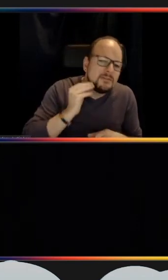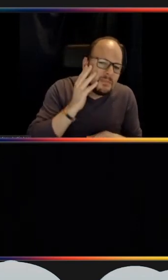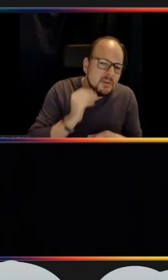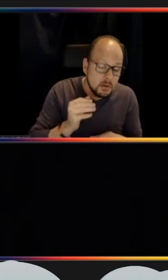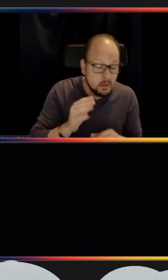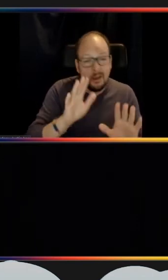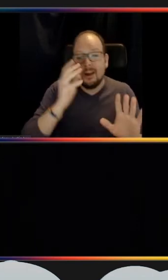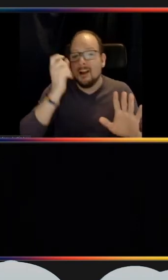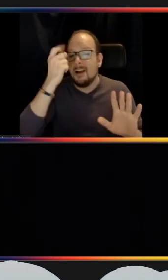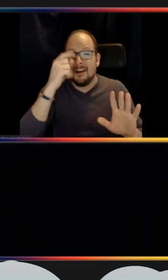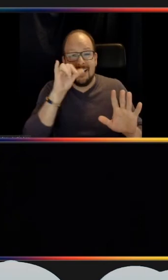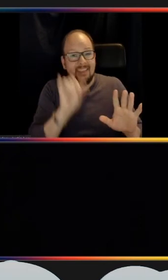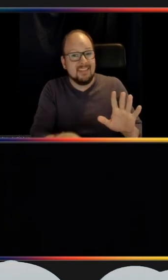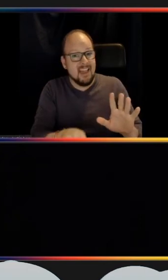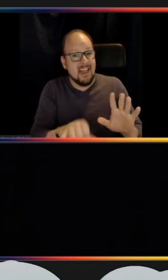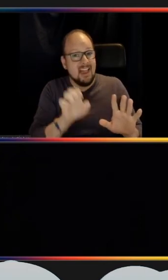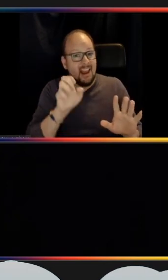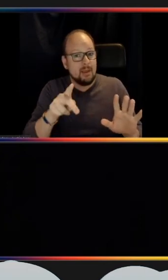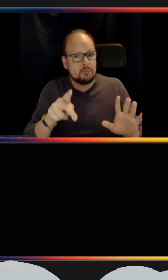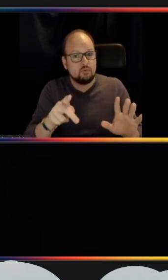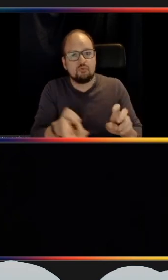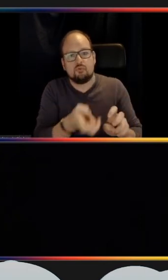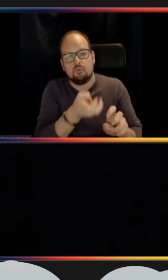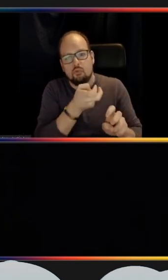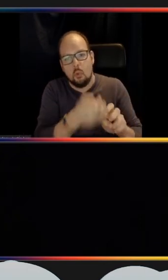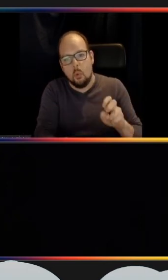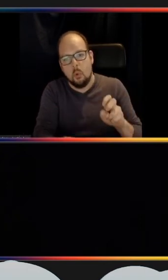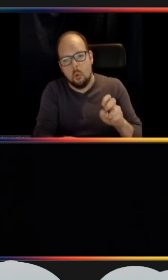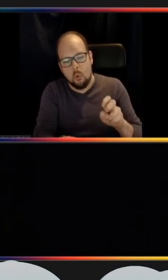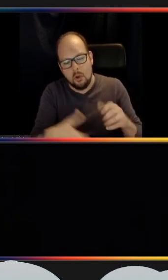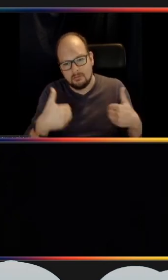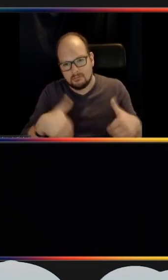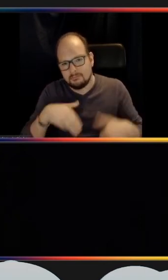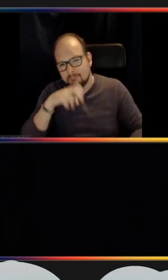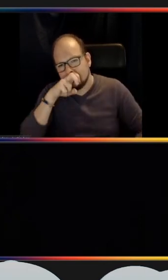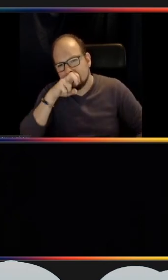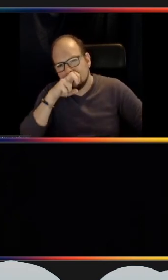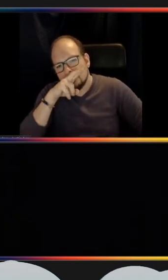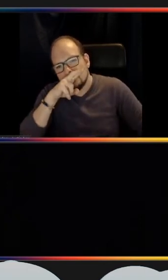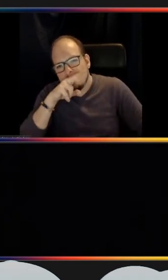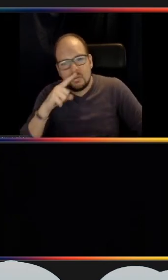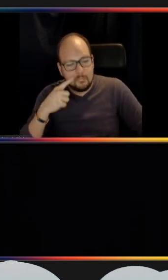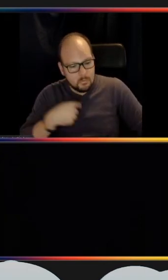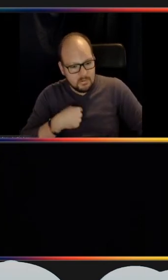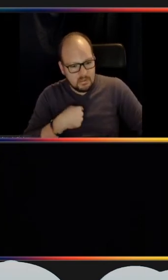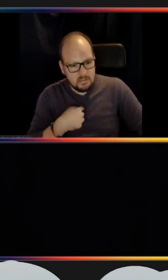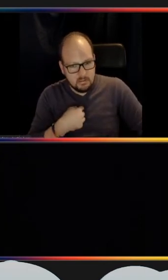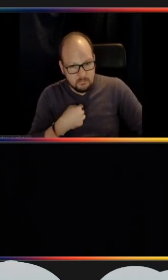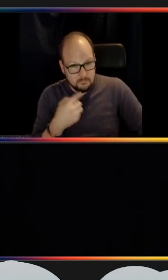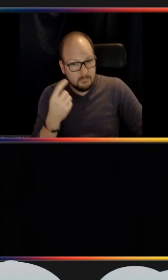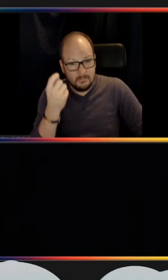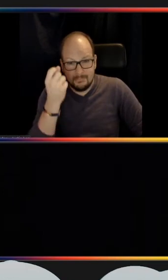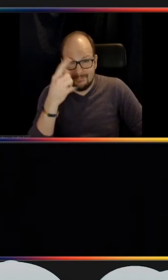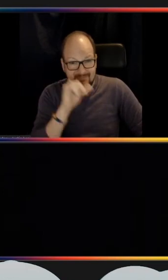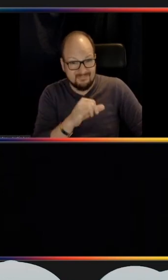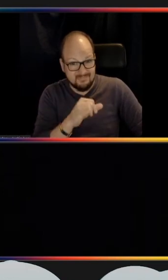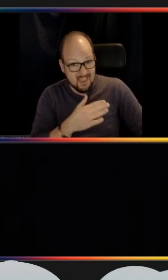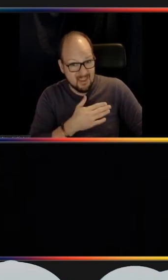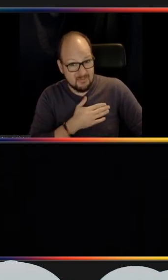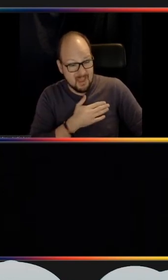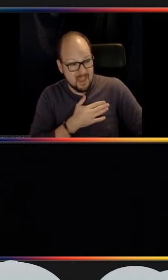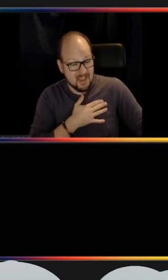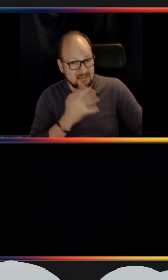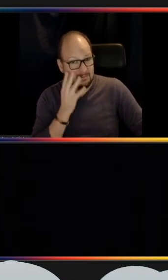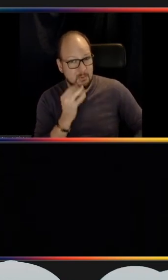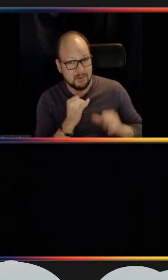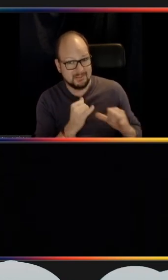I've ever done for the show. It was really, really hard for me, because that wasn't my experience, and it hasn't